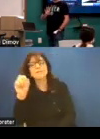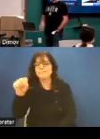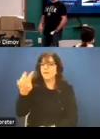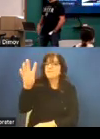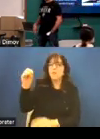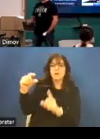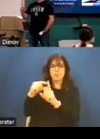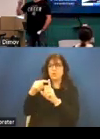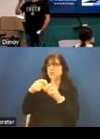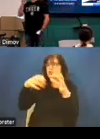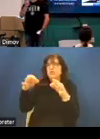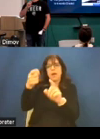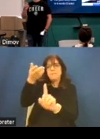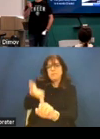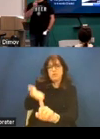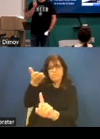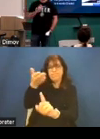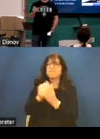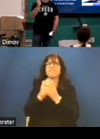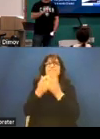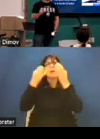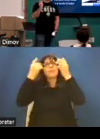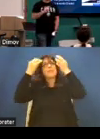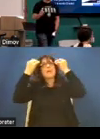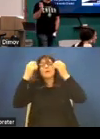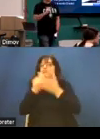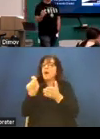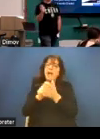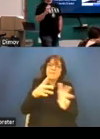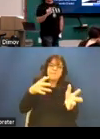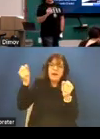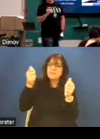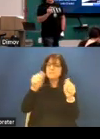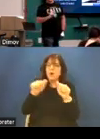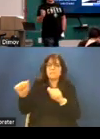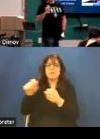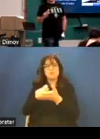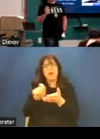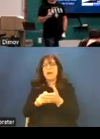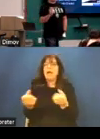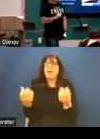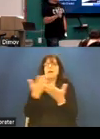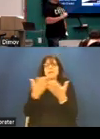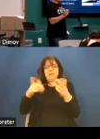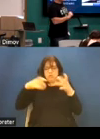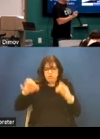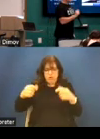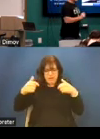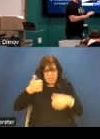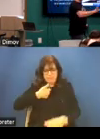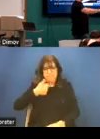40 words. Just start thinking. Write as fast as you can. How many things describe you? Just